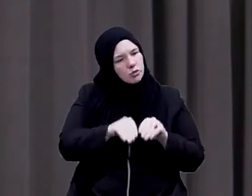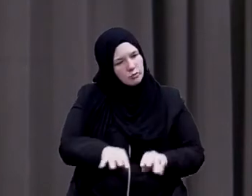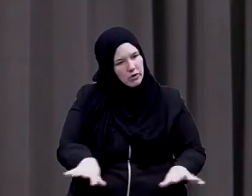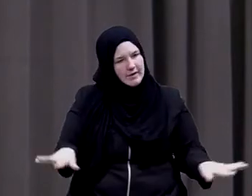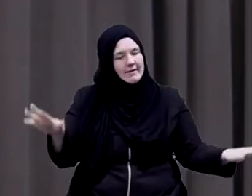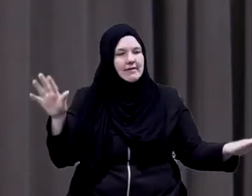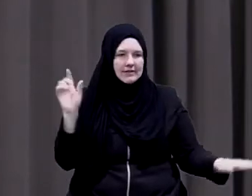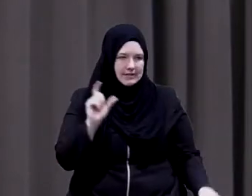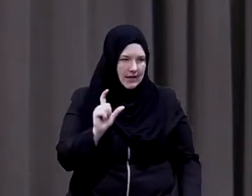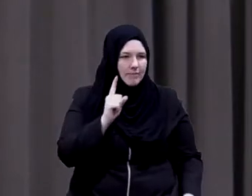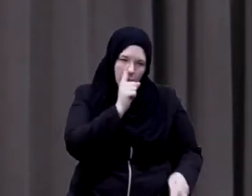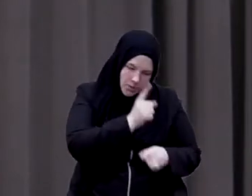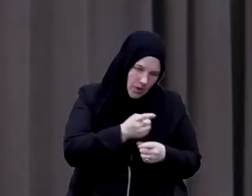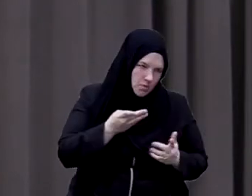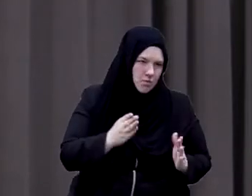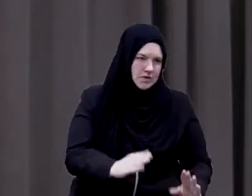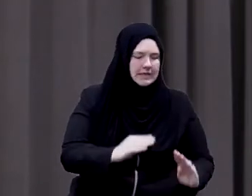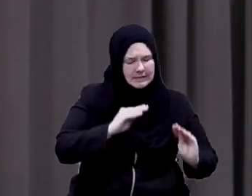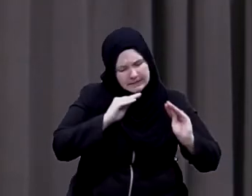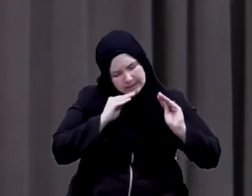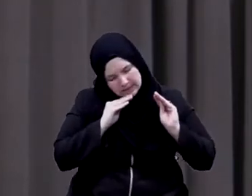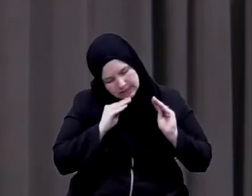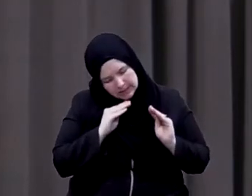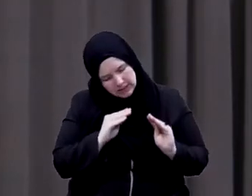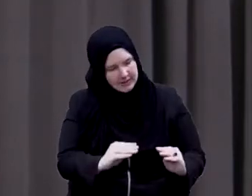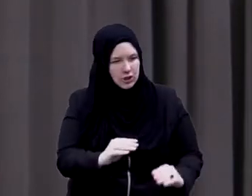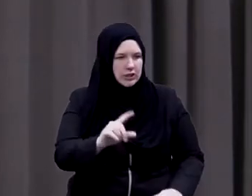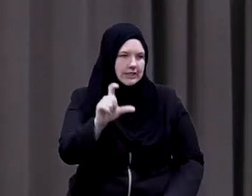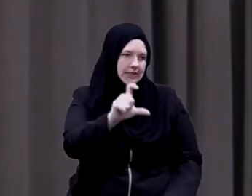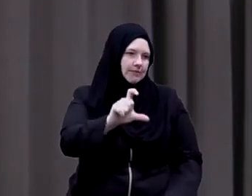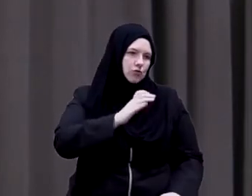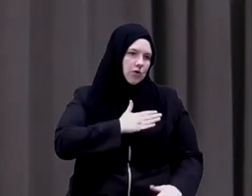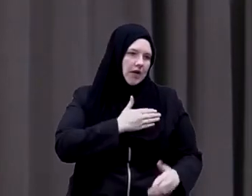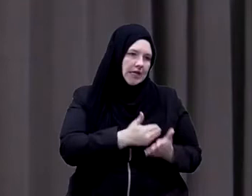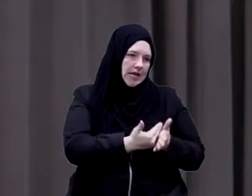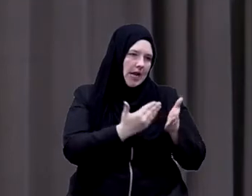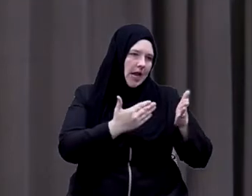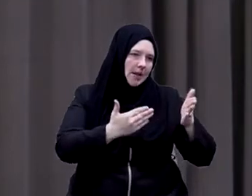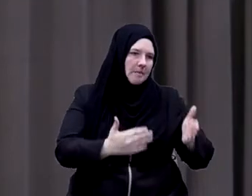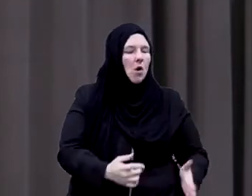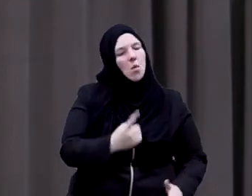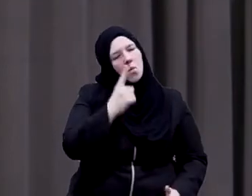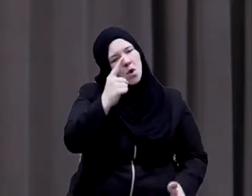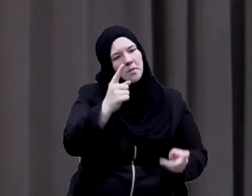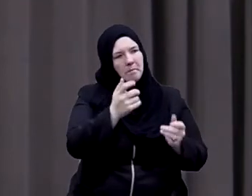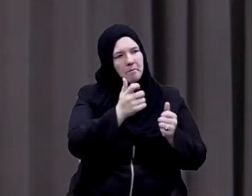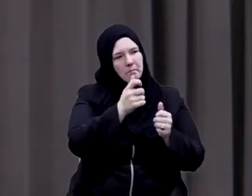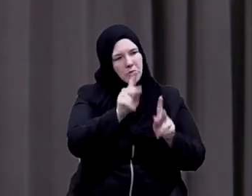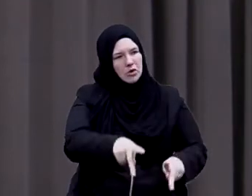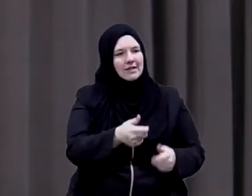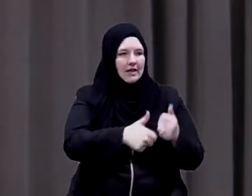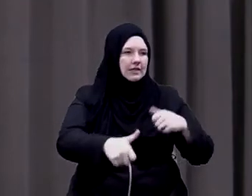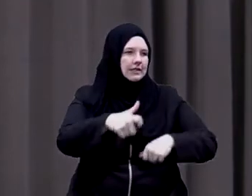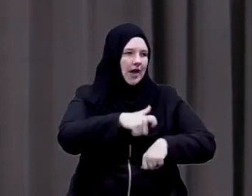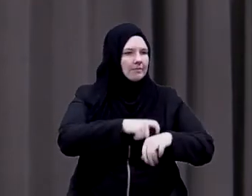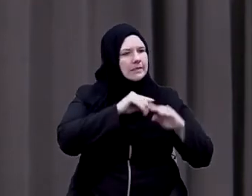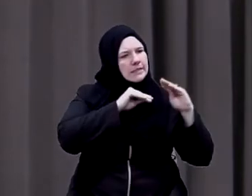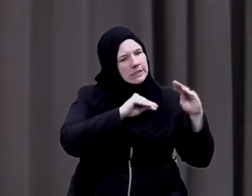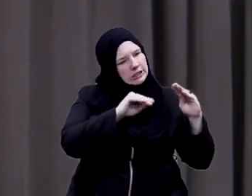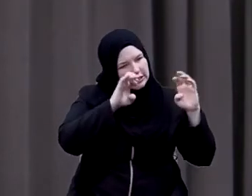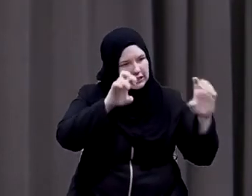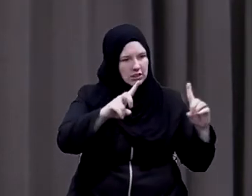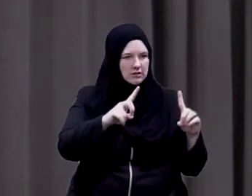Islam and teach Islam to our neighbors, yes, one person at a time. It's enough.